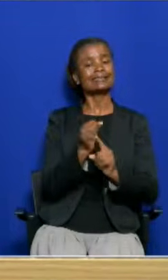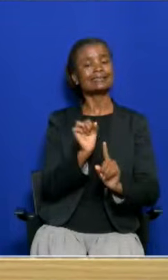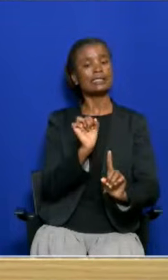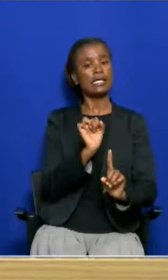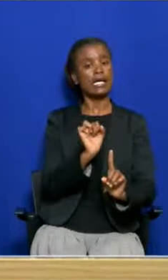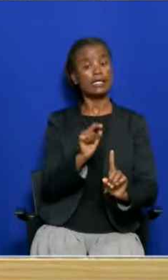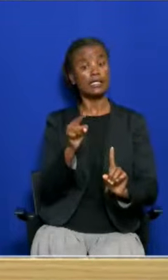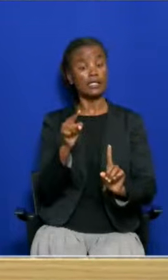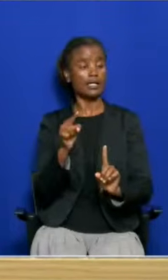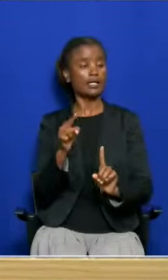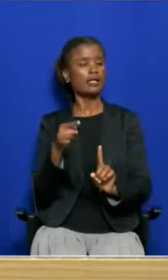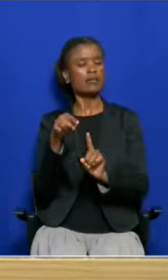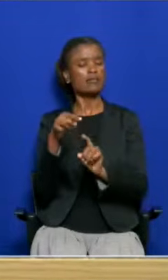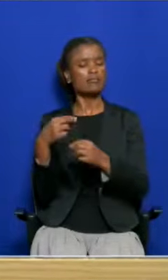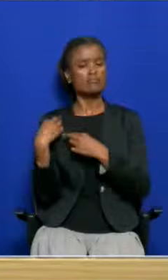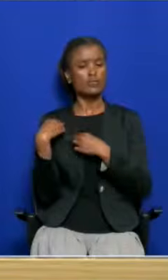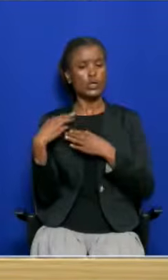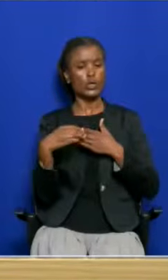him to load